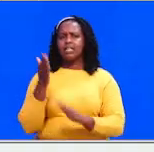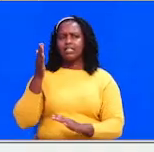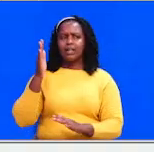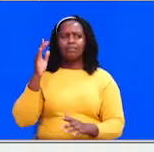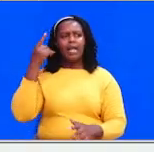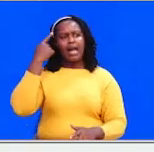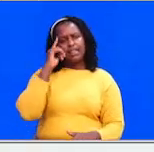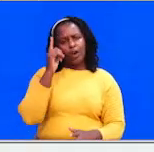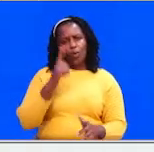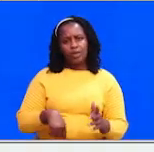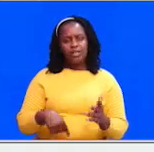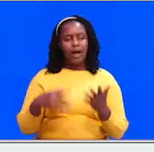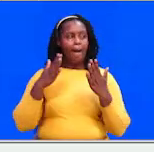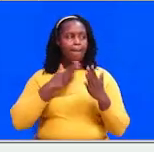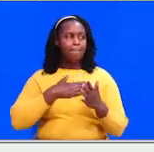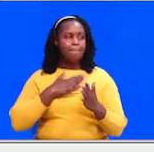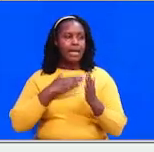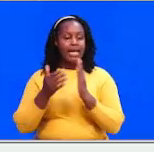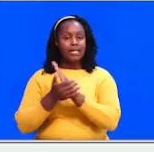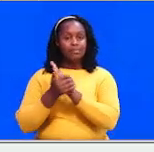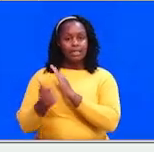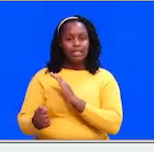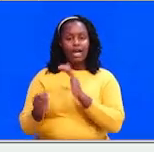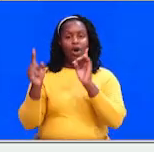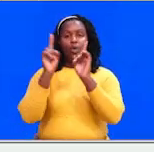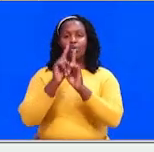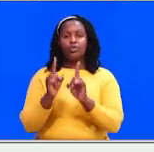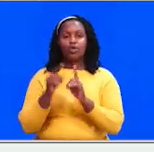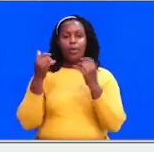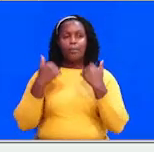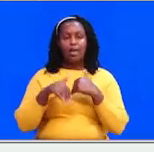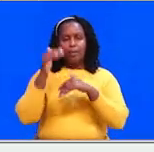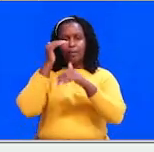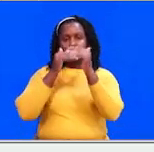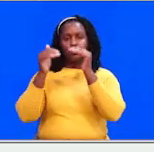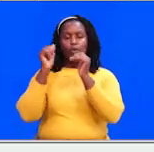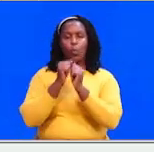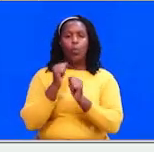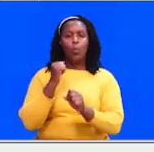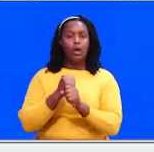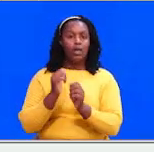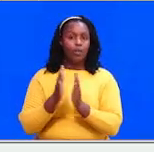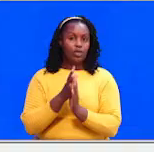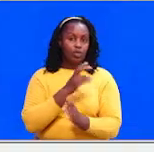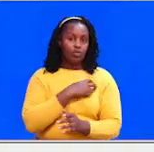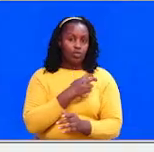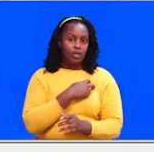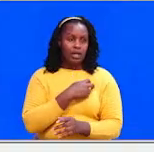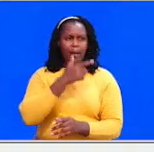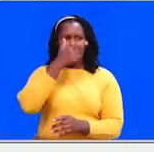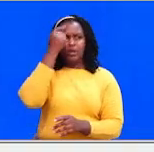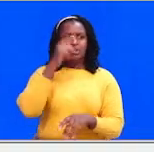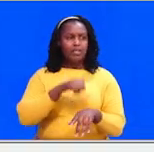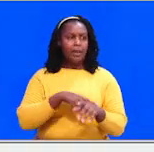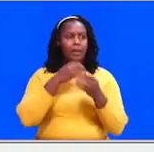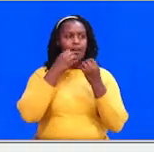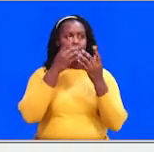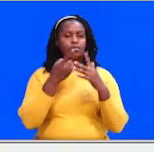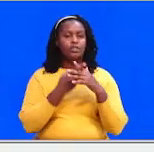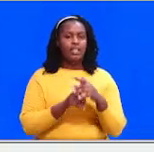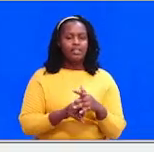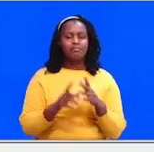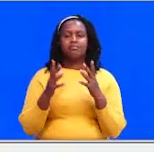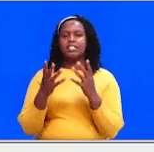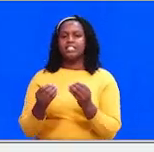my expertise and being professional working with these consultants previously, because when I told them to take up, it was very easy. But